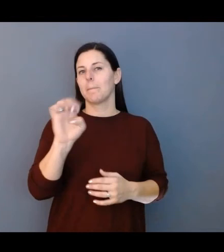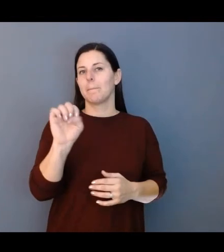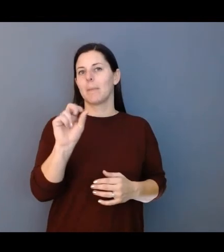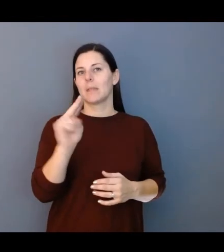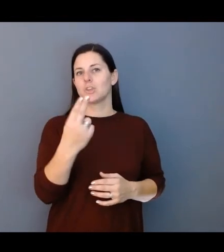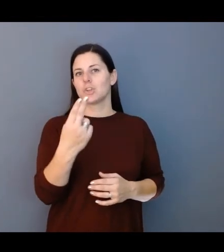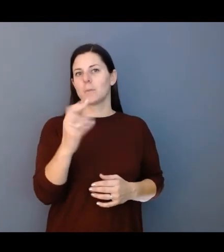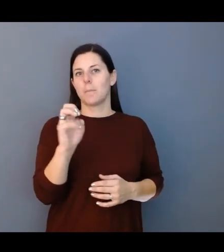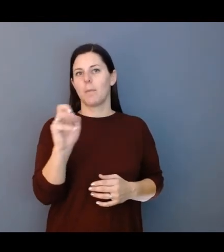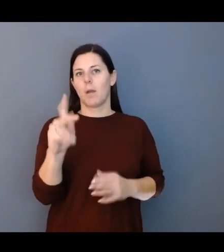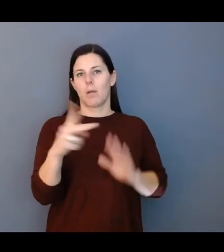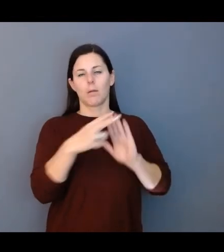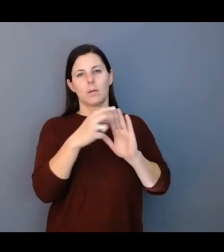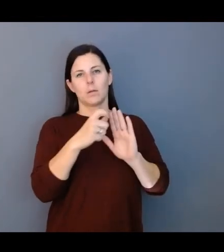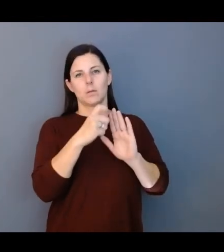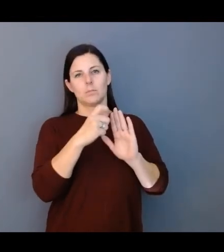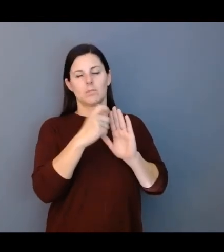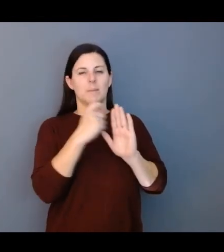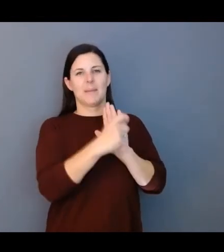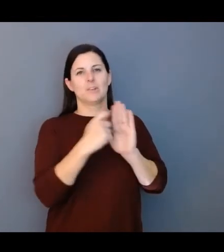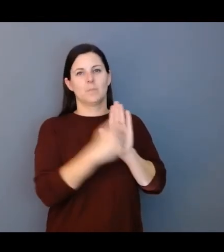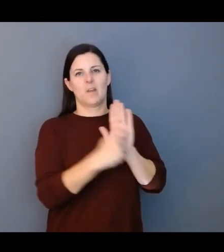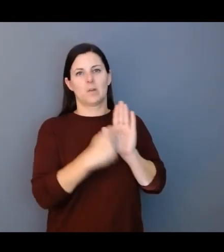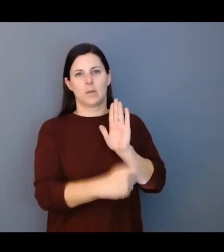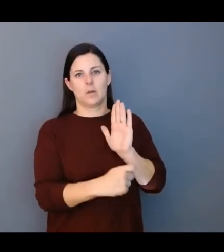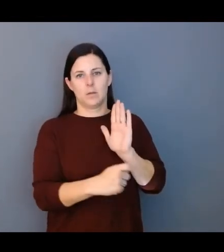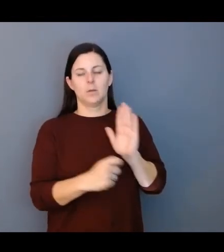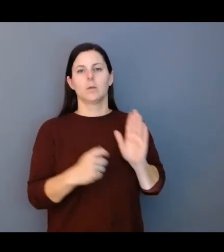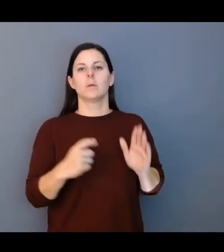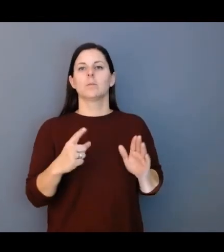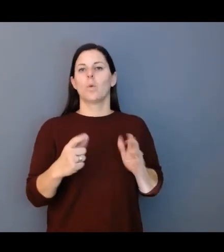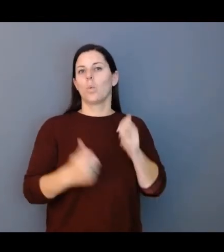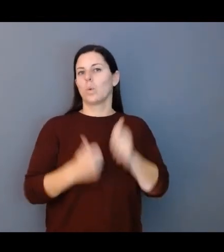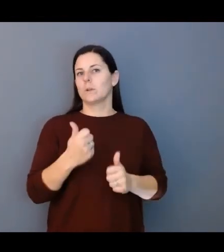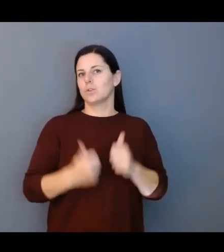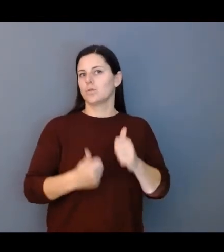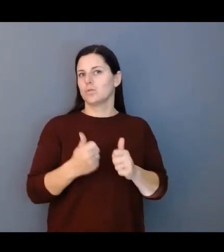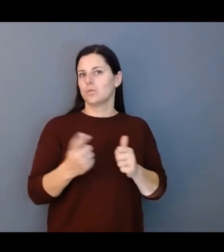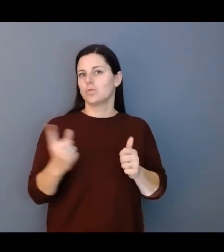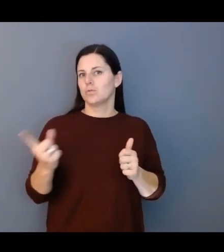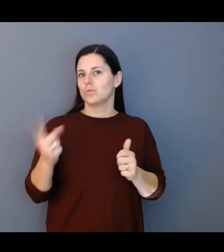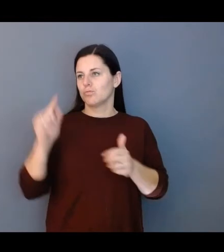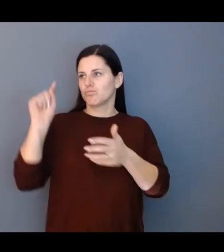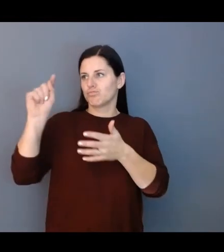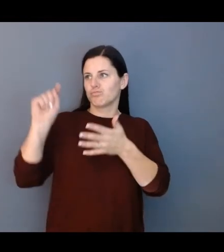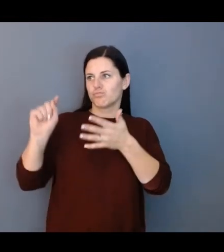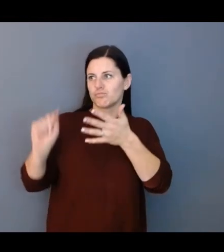few benchmarking information so that you can make a choice on which one to pick in this